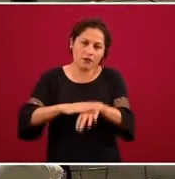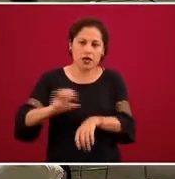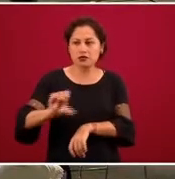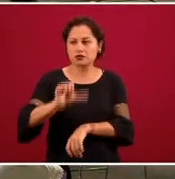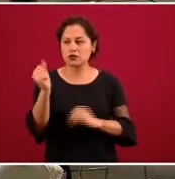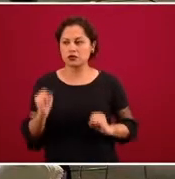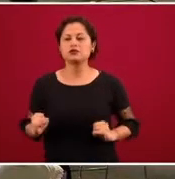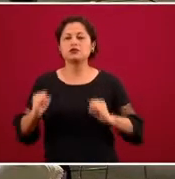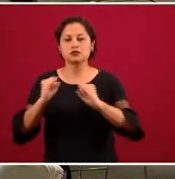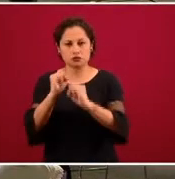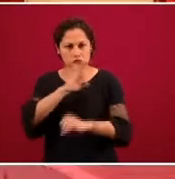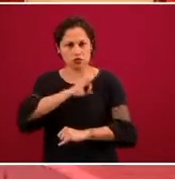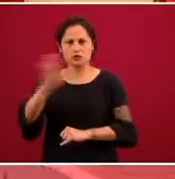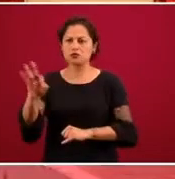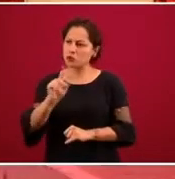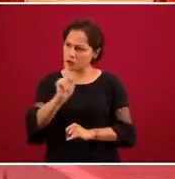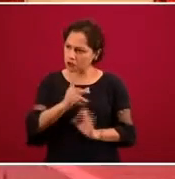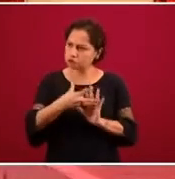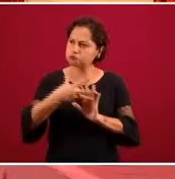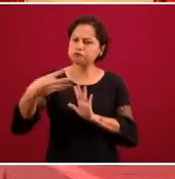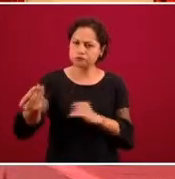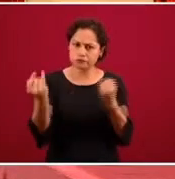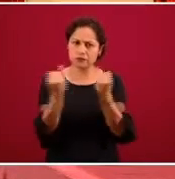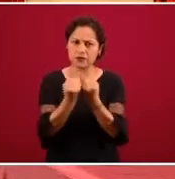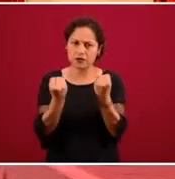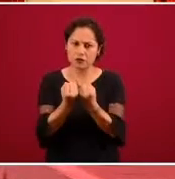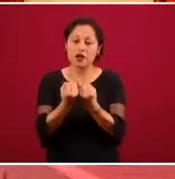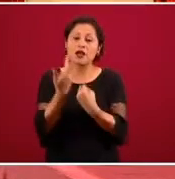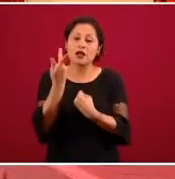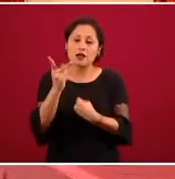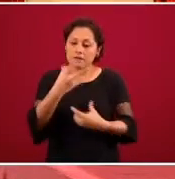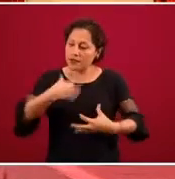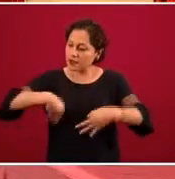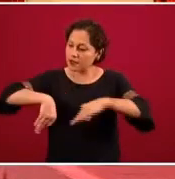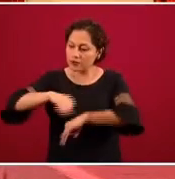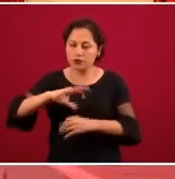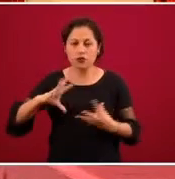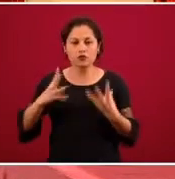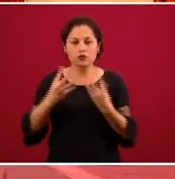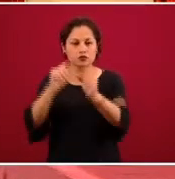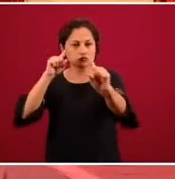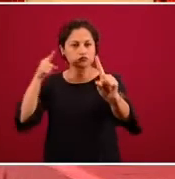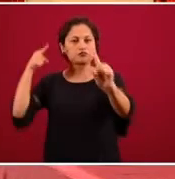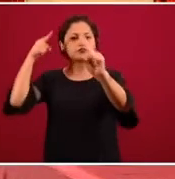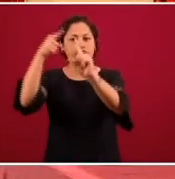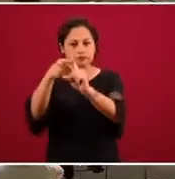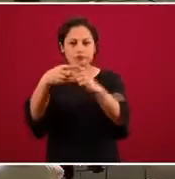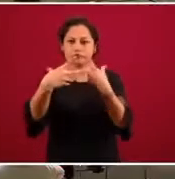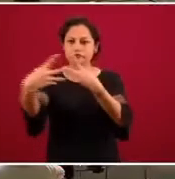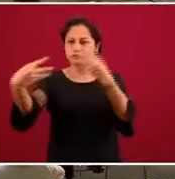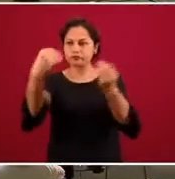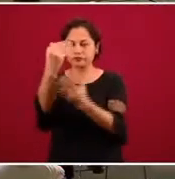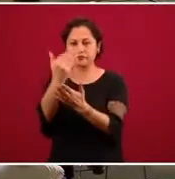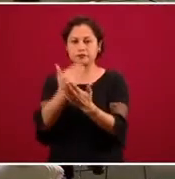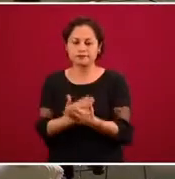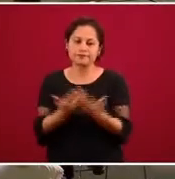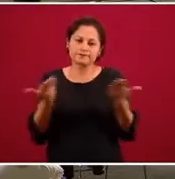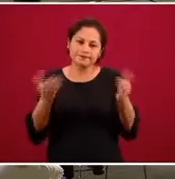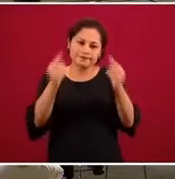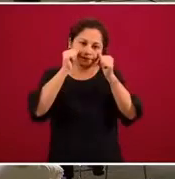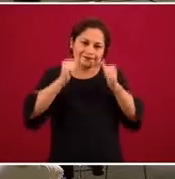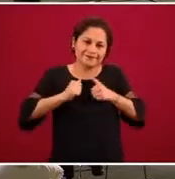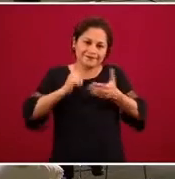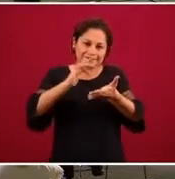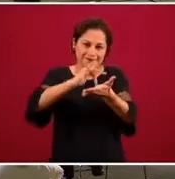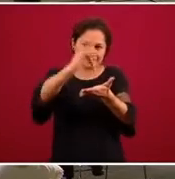ways, but we all have the same objectives. We want to go forward. Thank you so much. I really appreciate that.